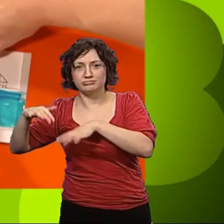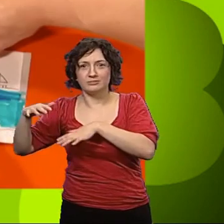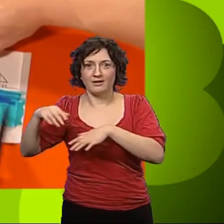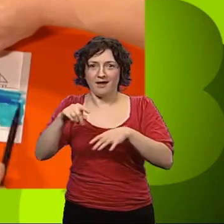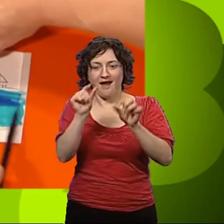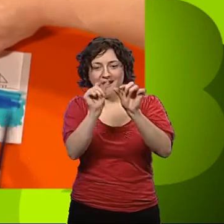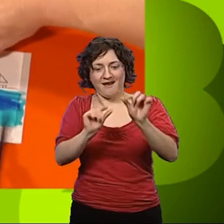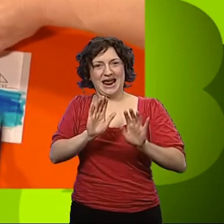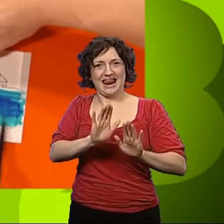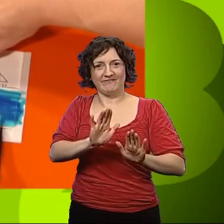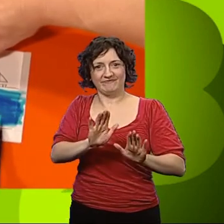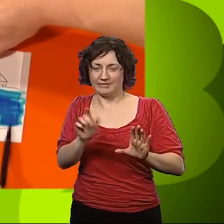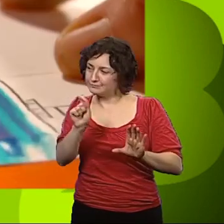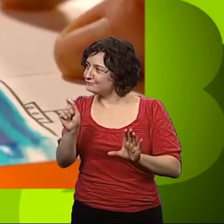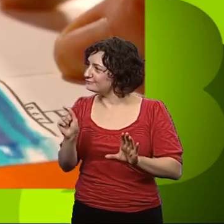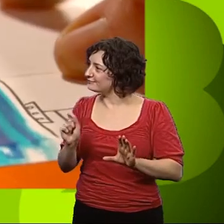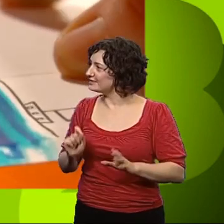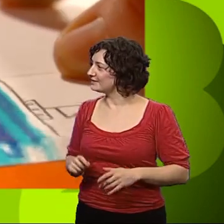waves.